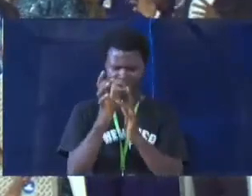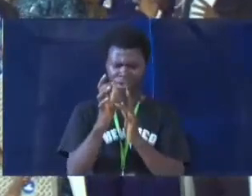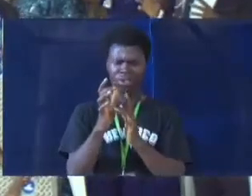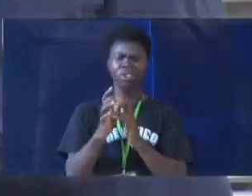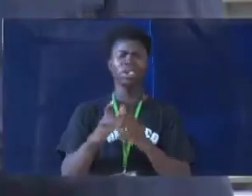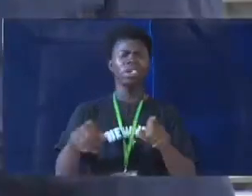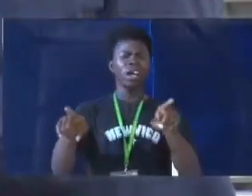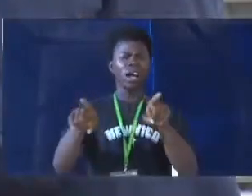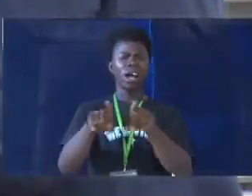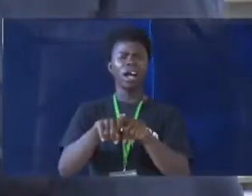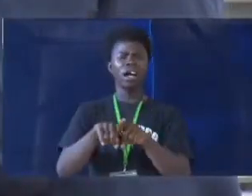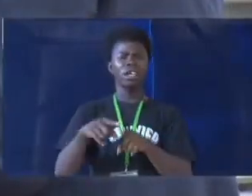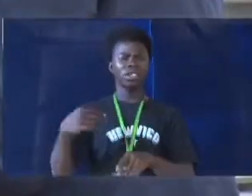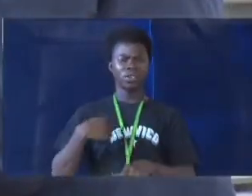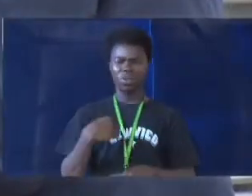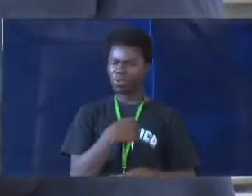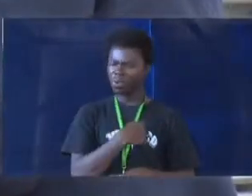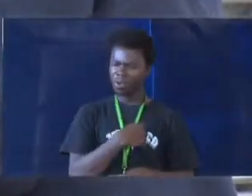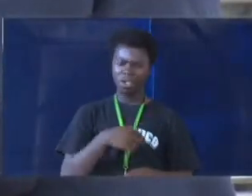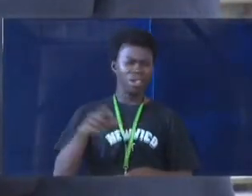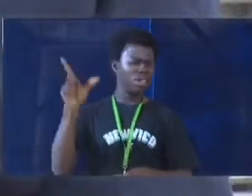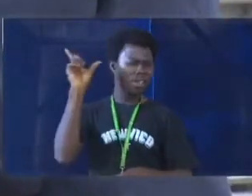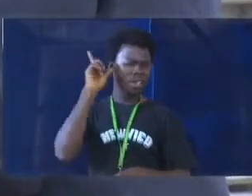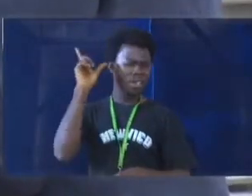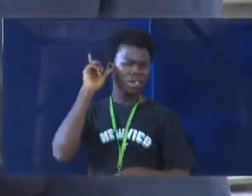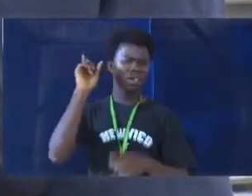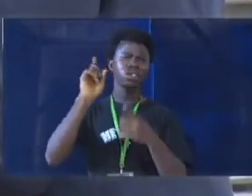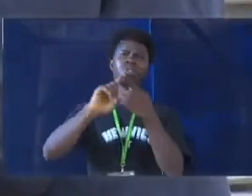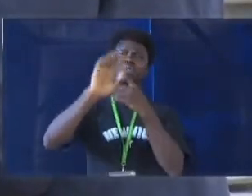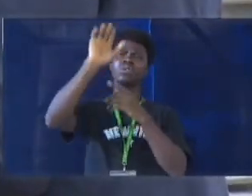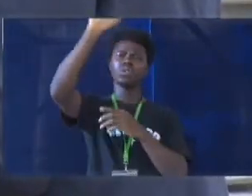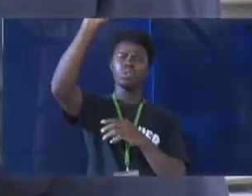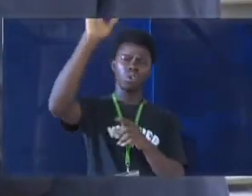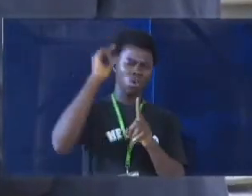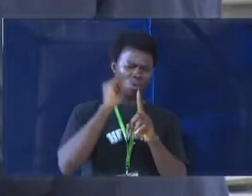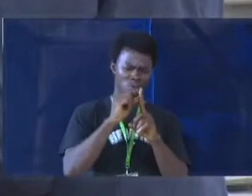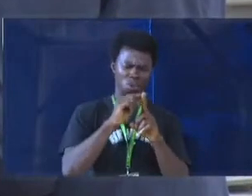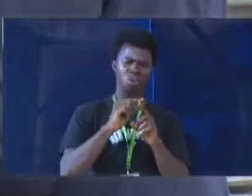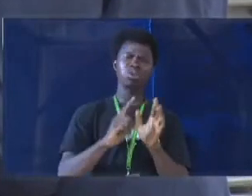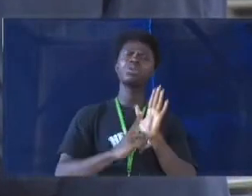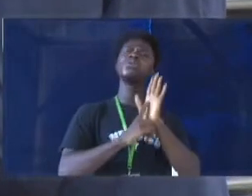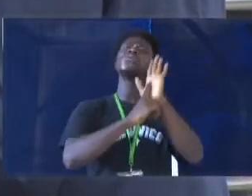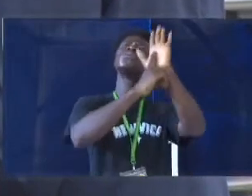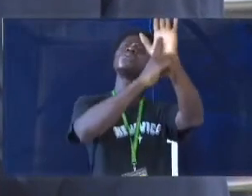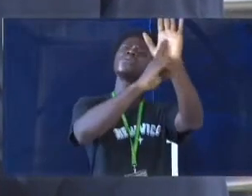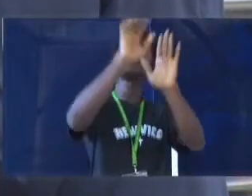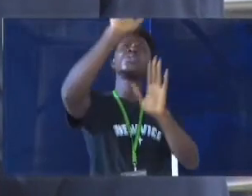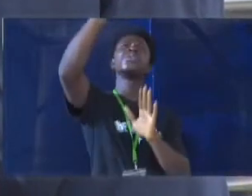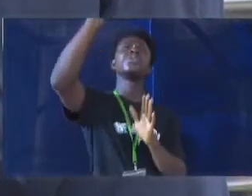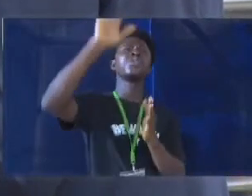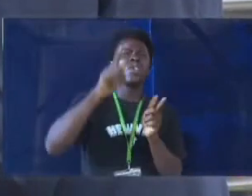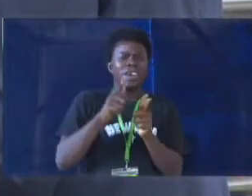As we listen to your word, show forth your greatness afresh.